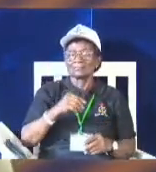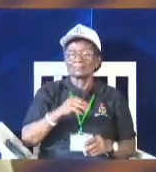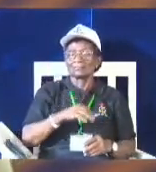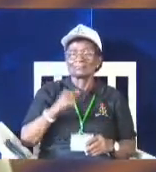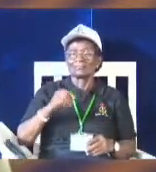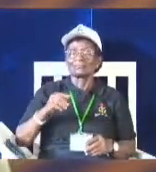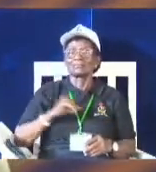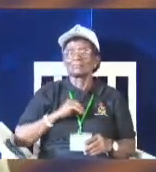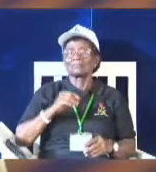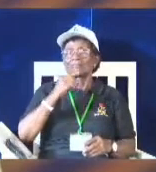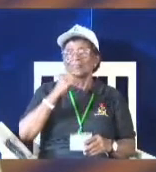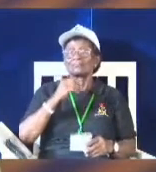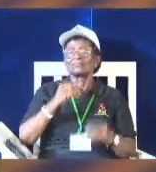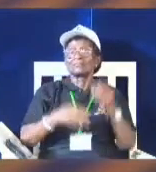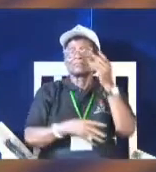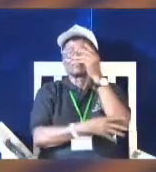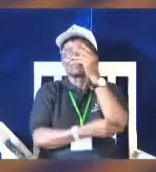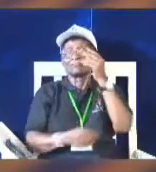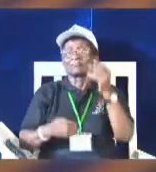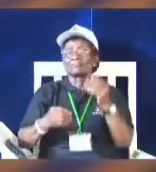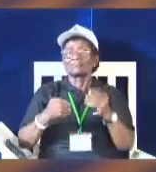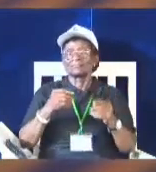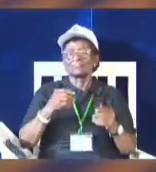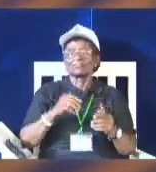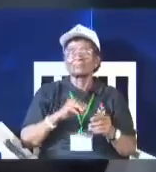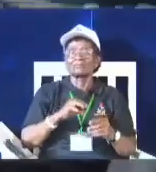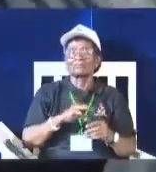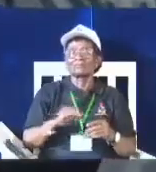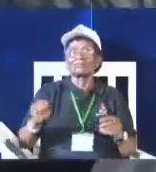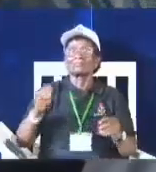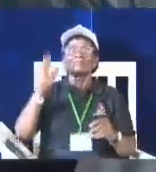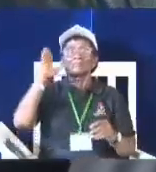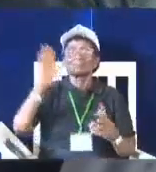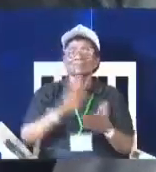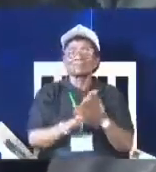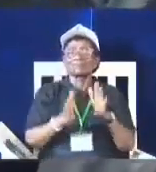decree poverty will become a stranger to you.